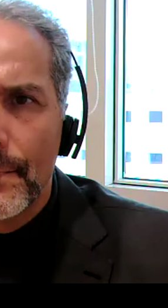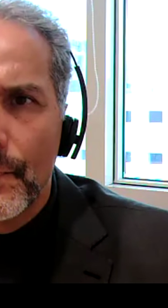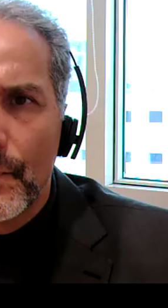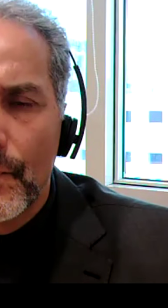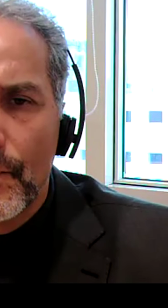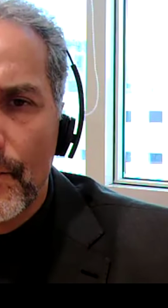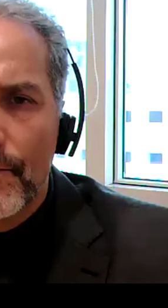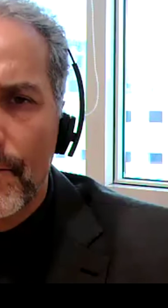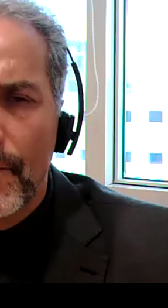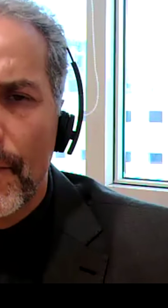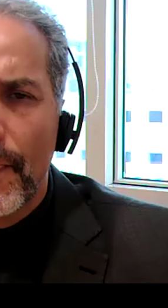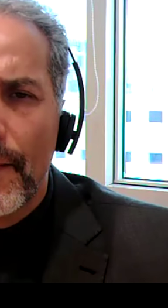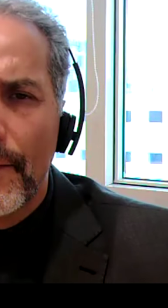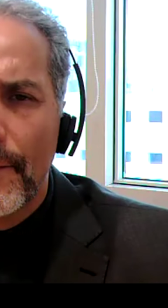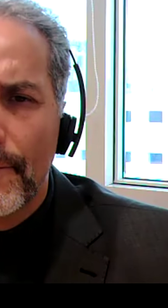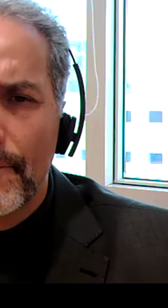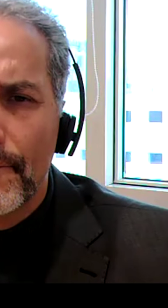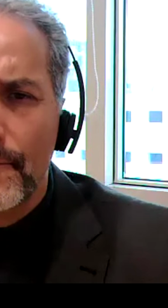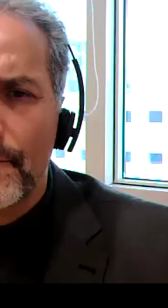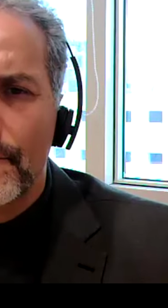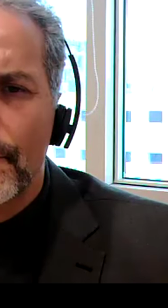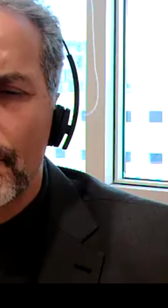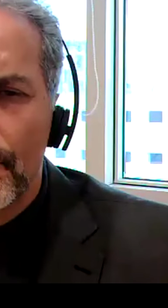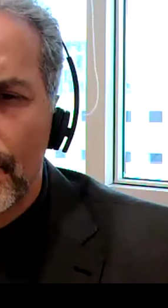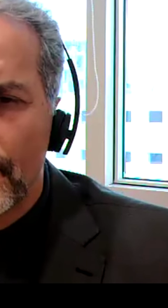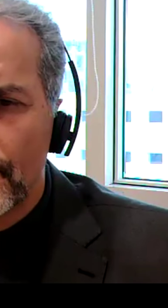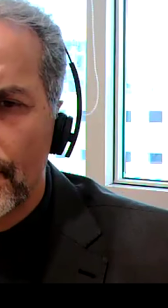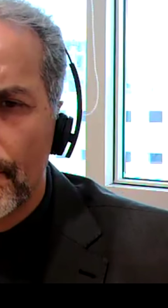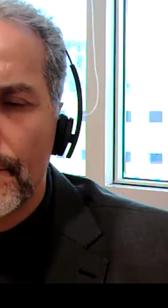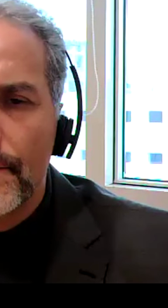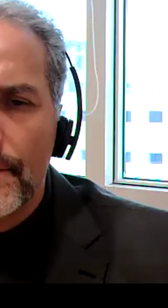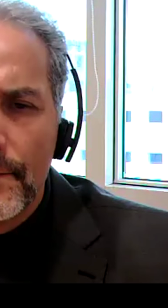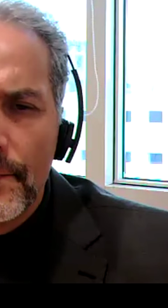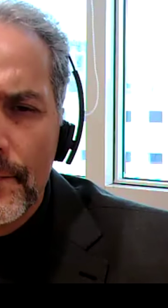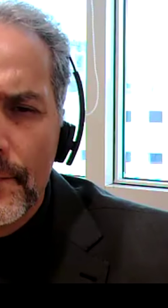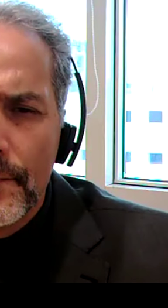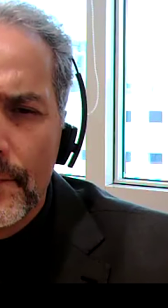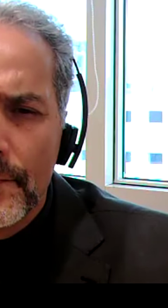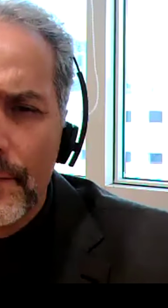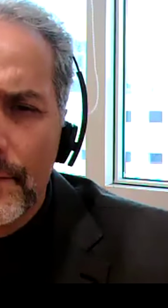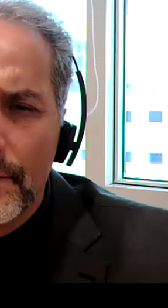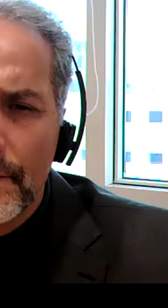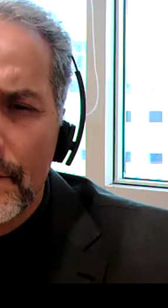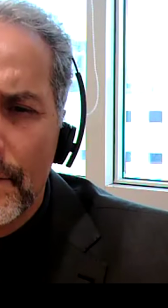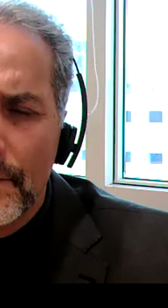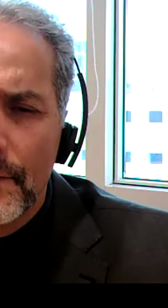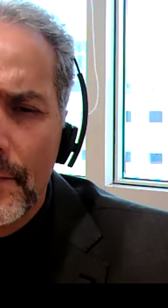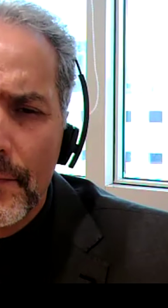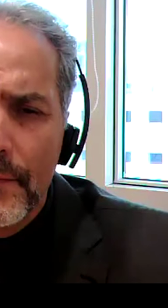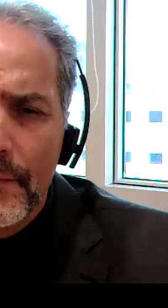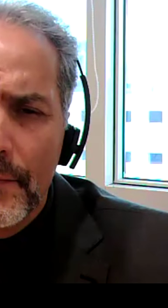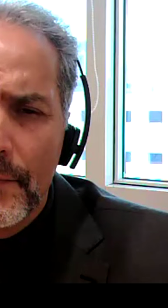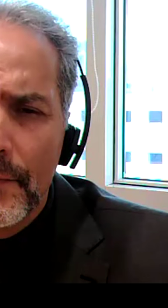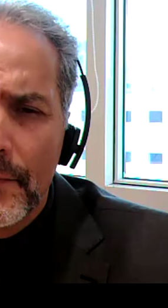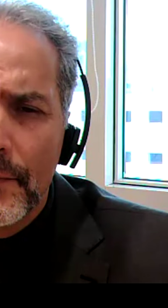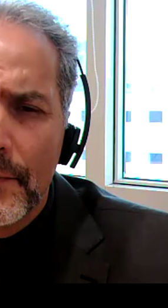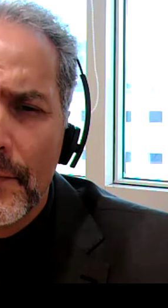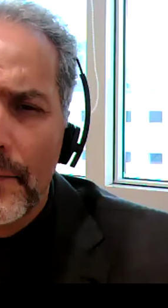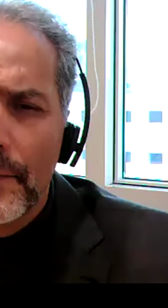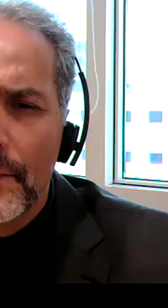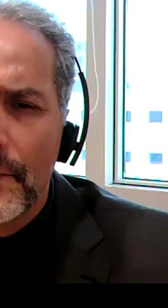please help us responding directly in the Q&A. We also are sharing very important links regarding the documents that Hamid